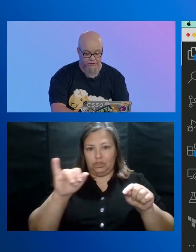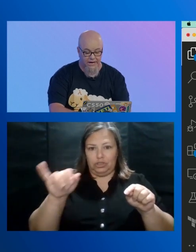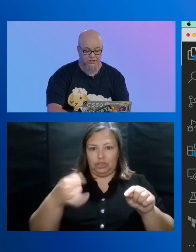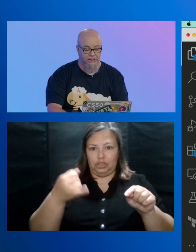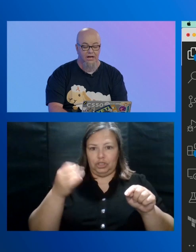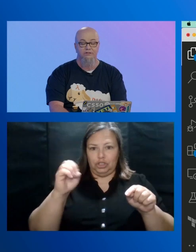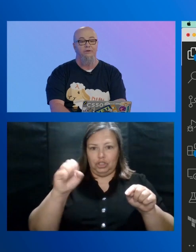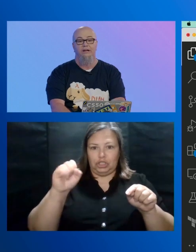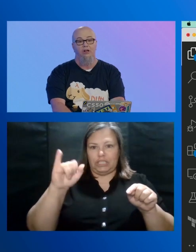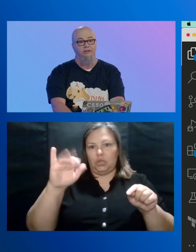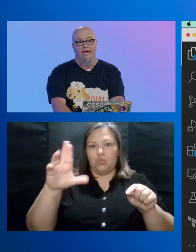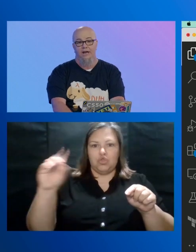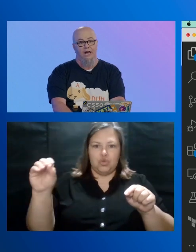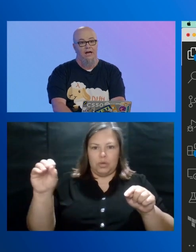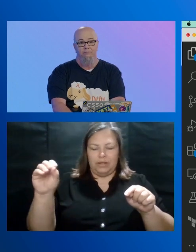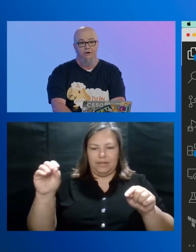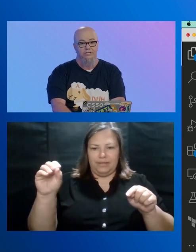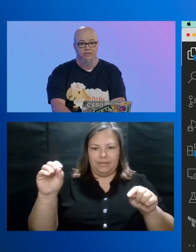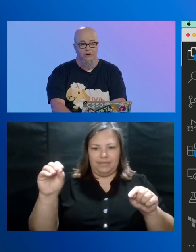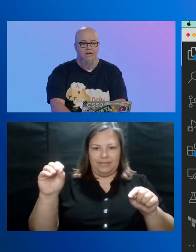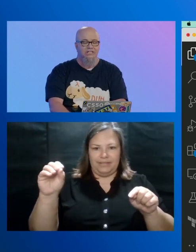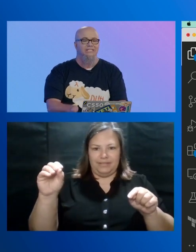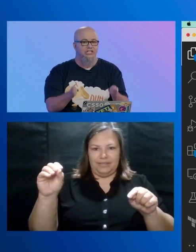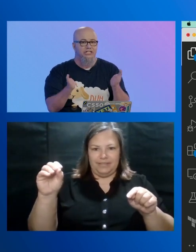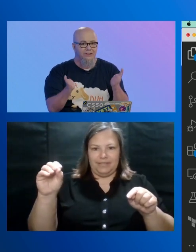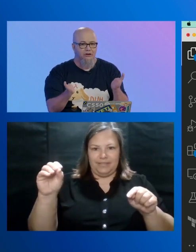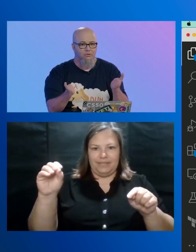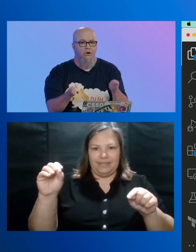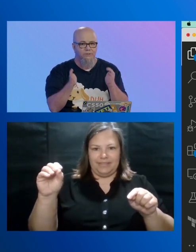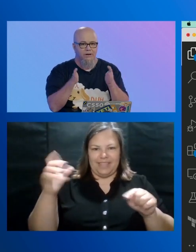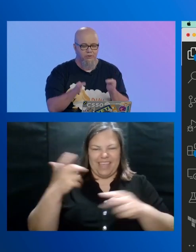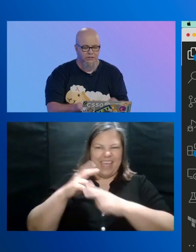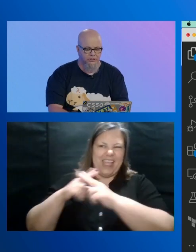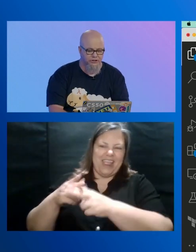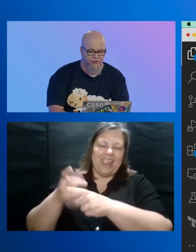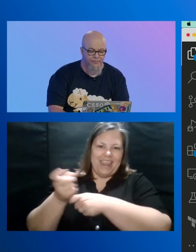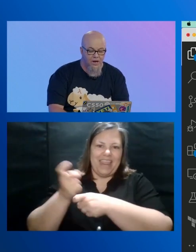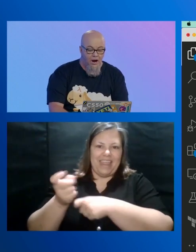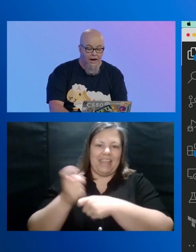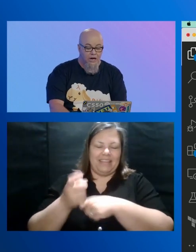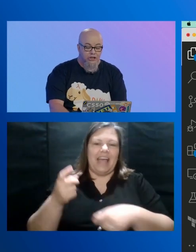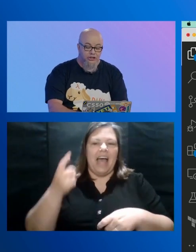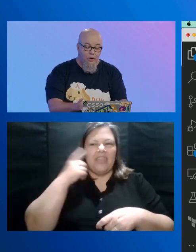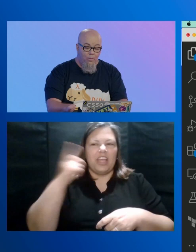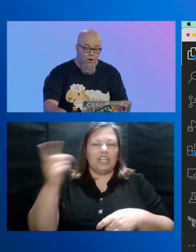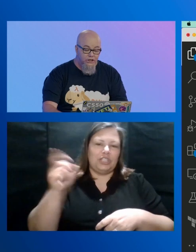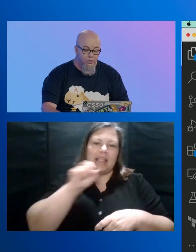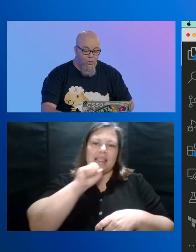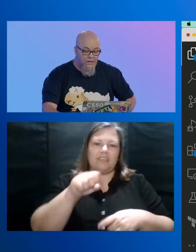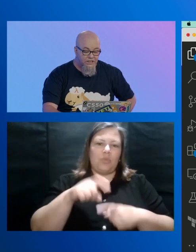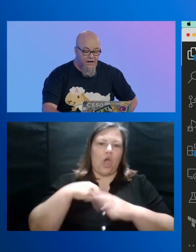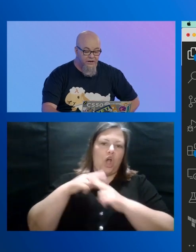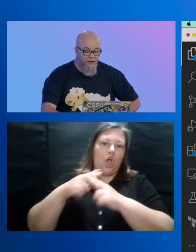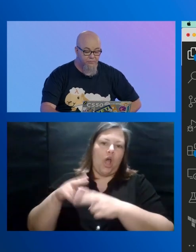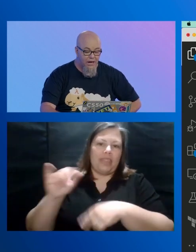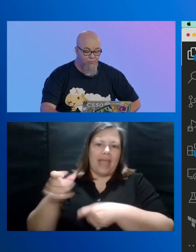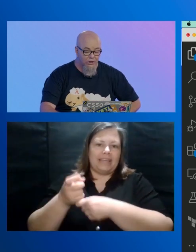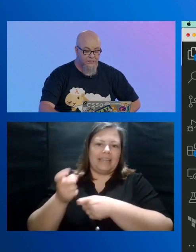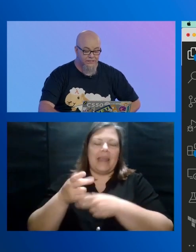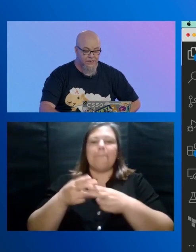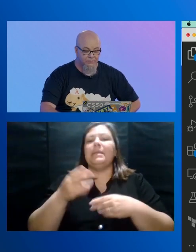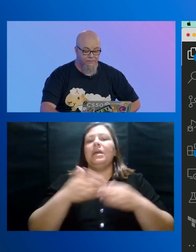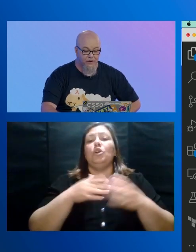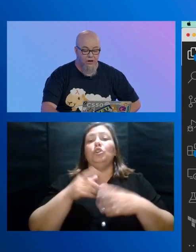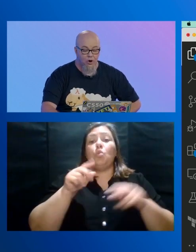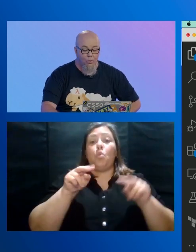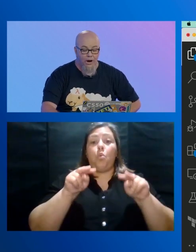Jessaru. Okay, she loves it when I call her that. I'm pretty sure. She hasn't said those words, but I'm pretty sure it's true. All right, so I want you to watch down here at the bottom where it